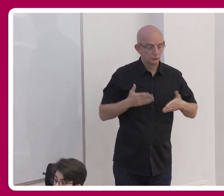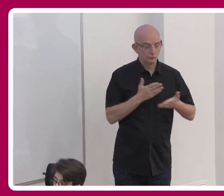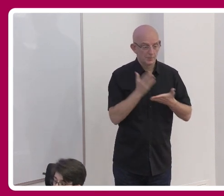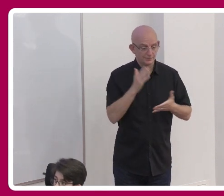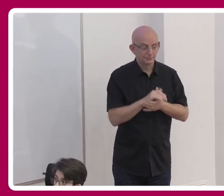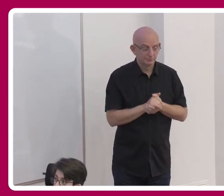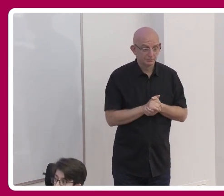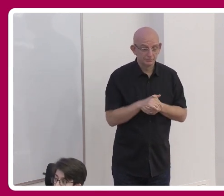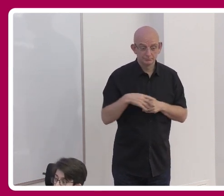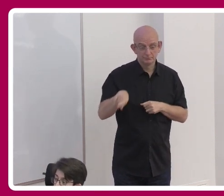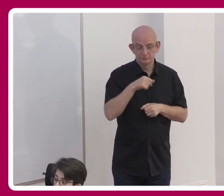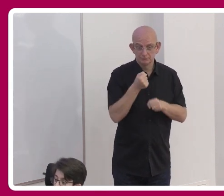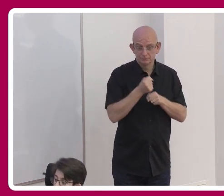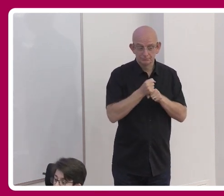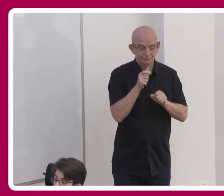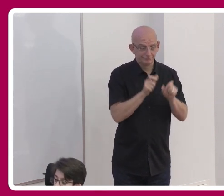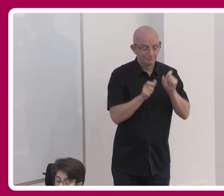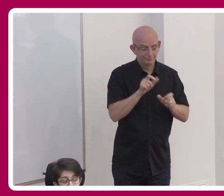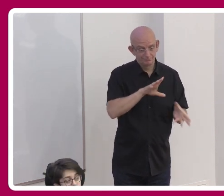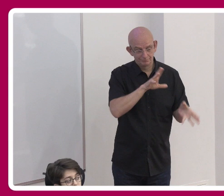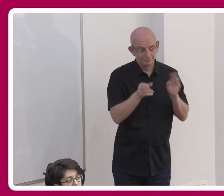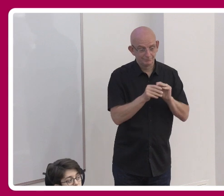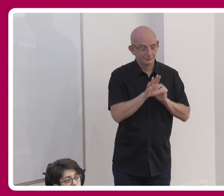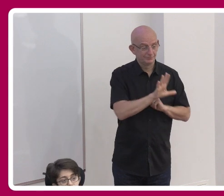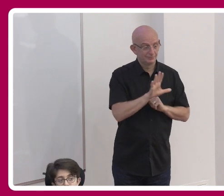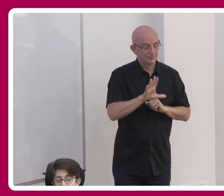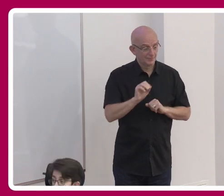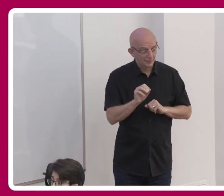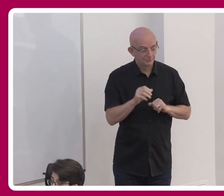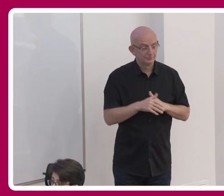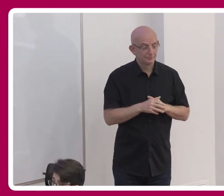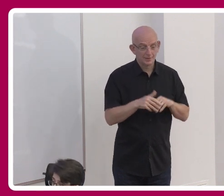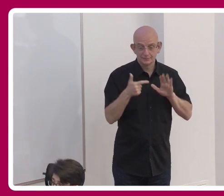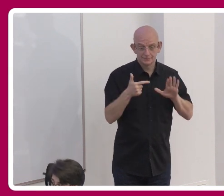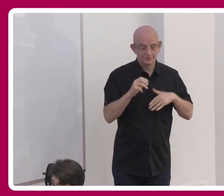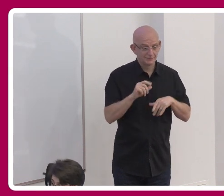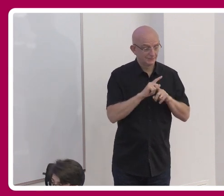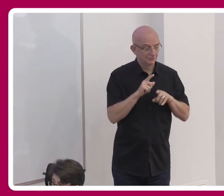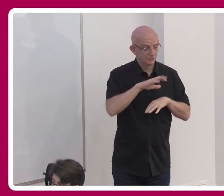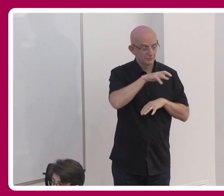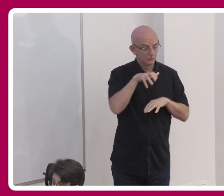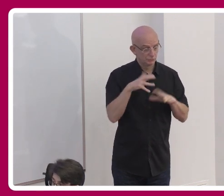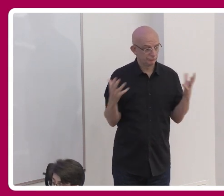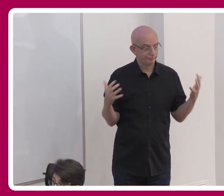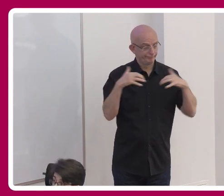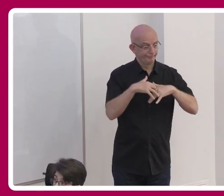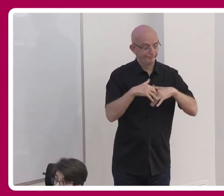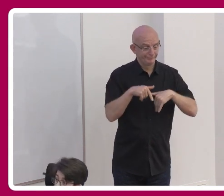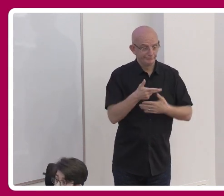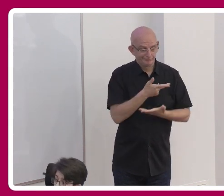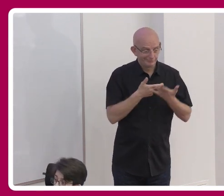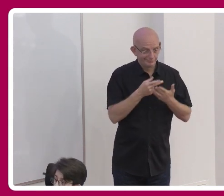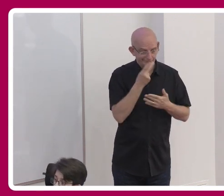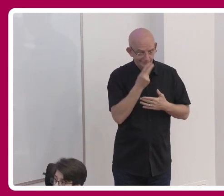at risk. We are organized both thematically and geographically, so you will have the thematics